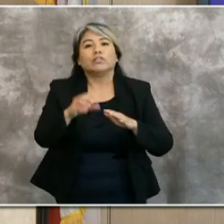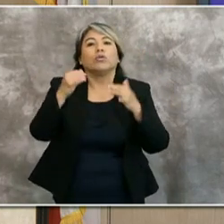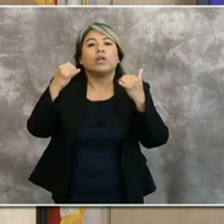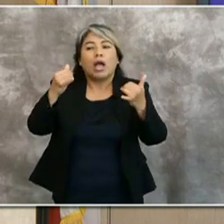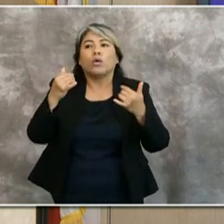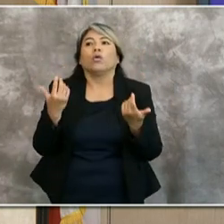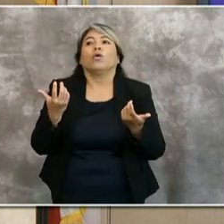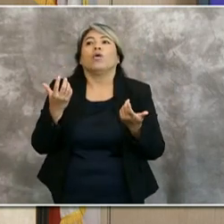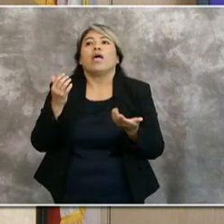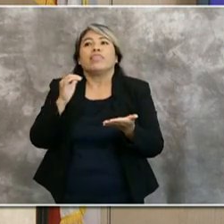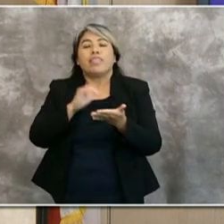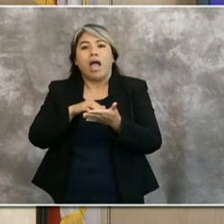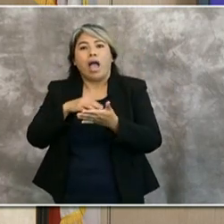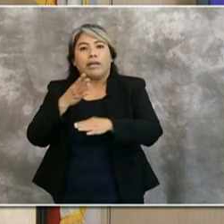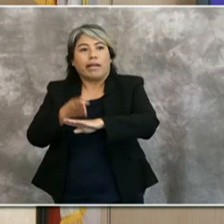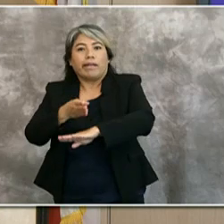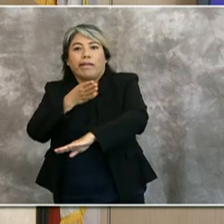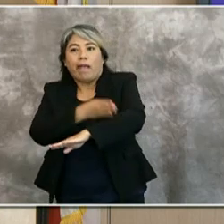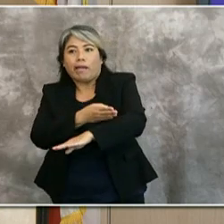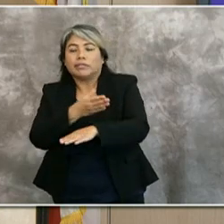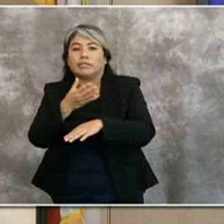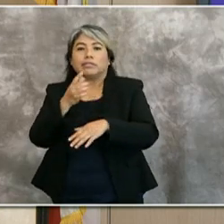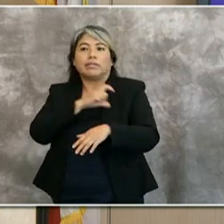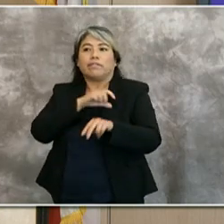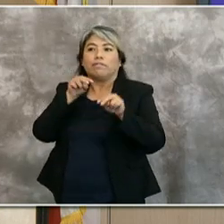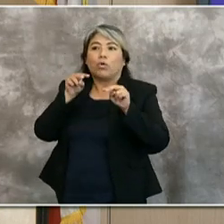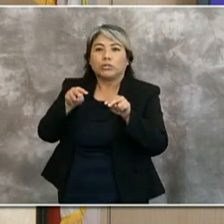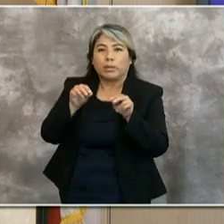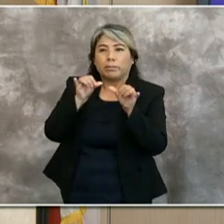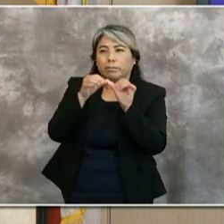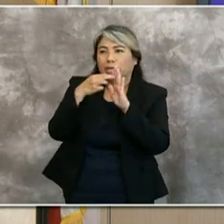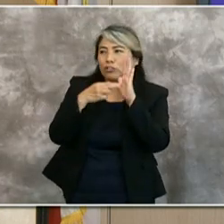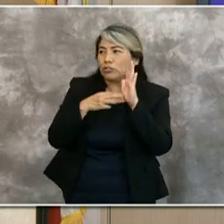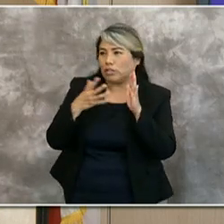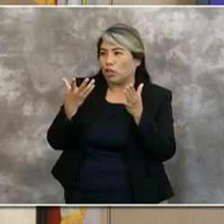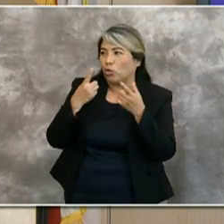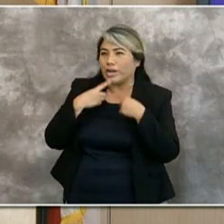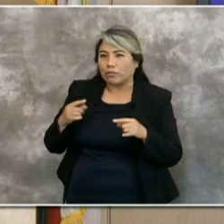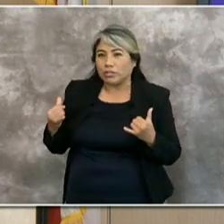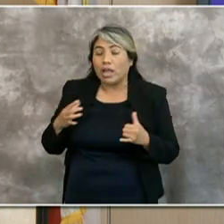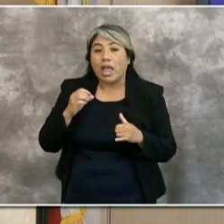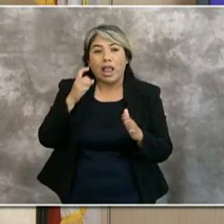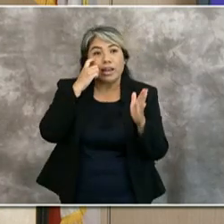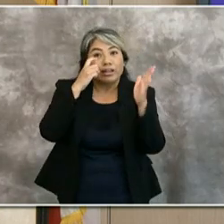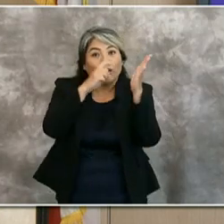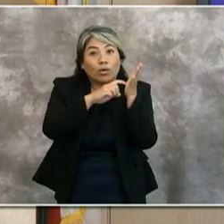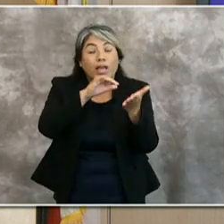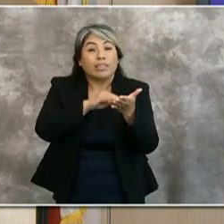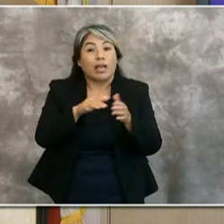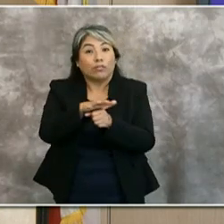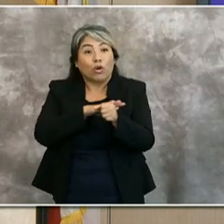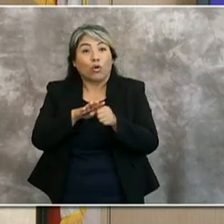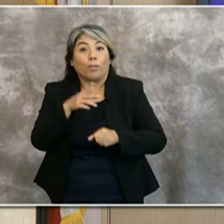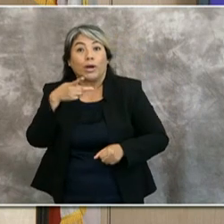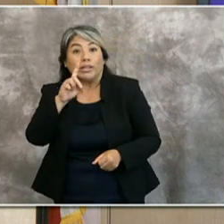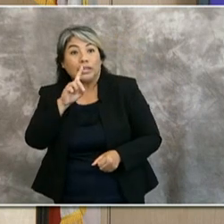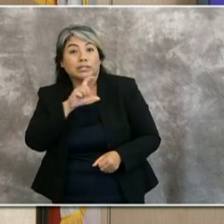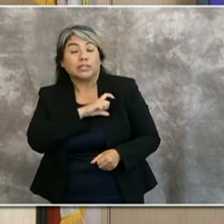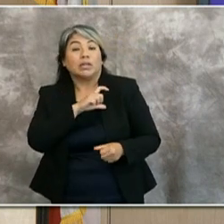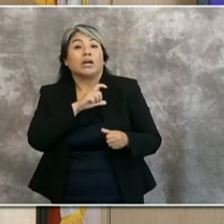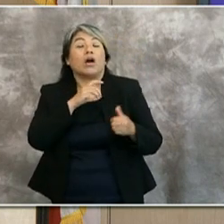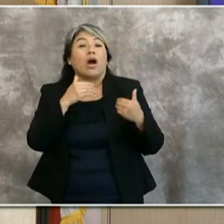enhanced enforcement measures that you guys are announcing today an acknowledgement that local police are having